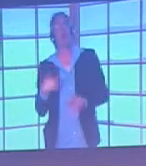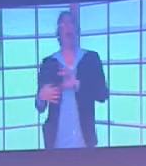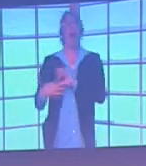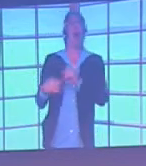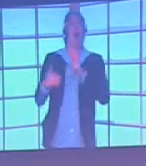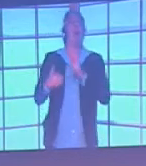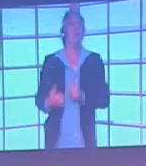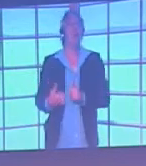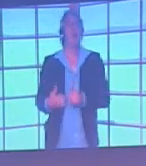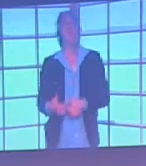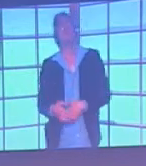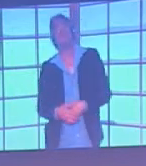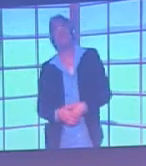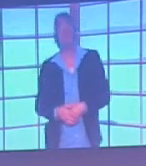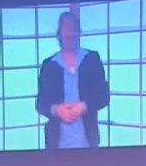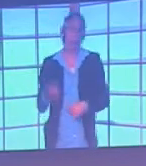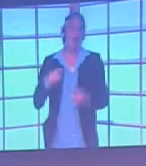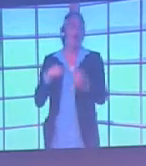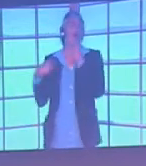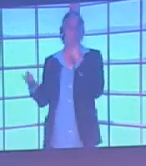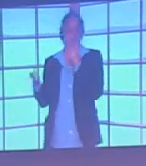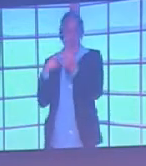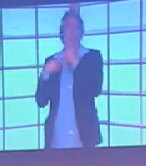we work together, but not so